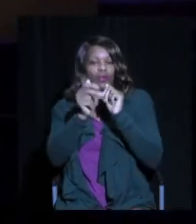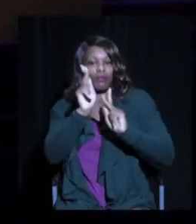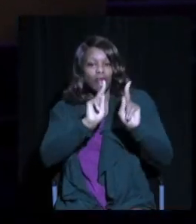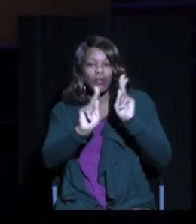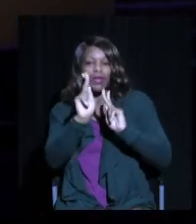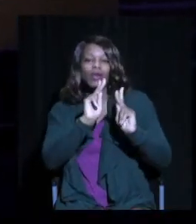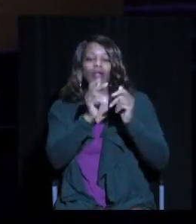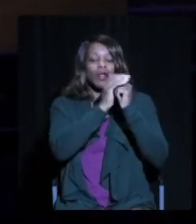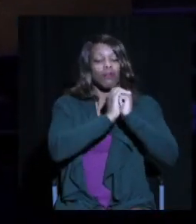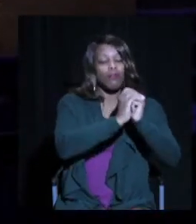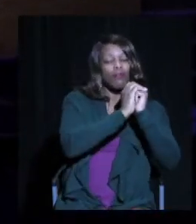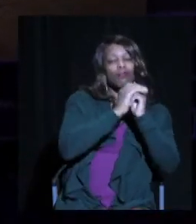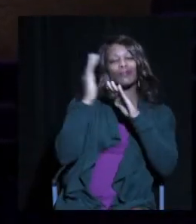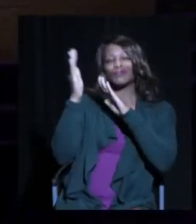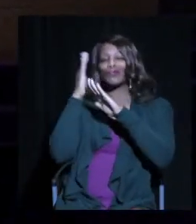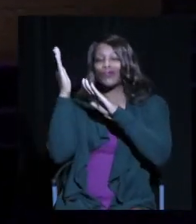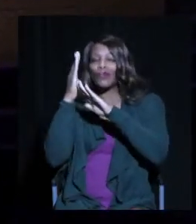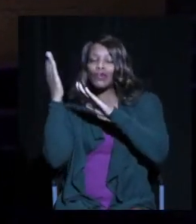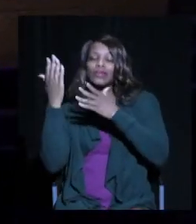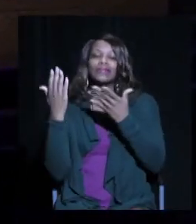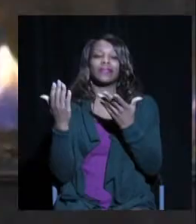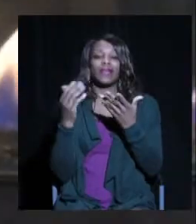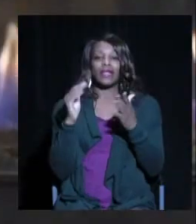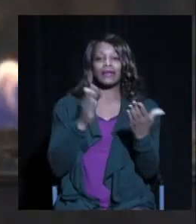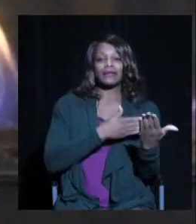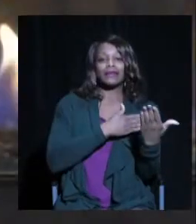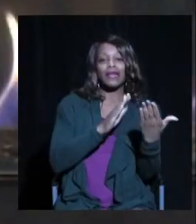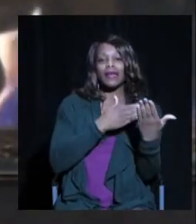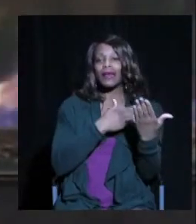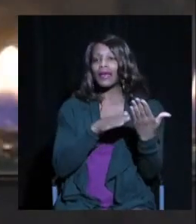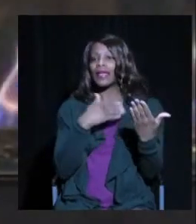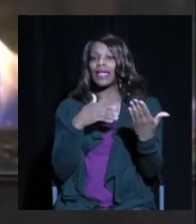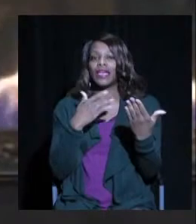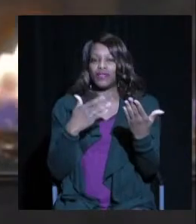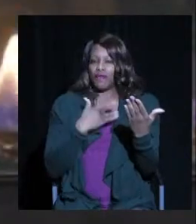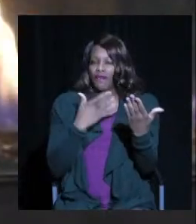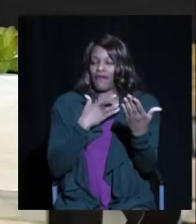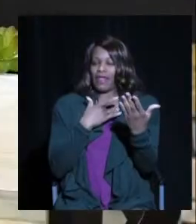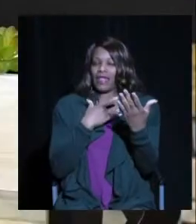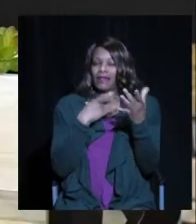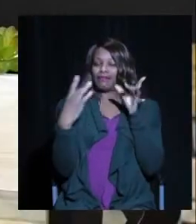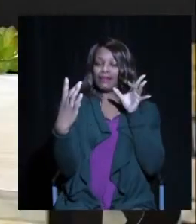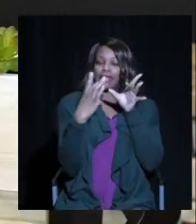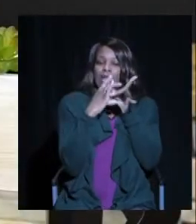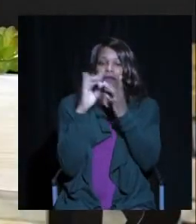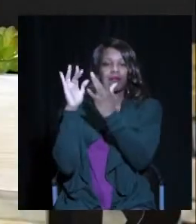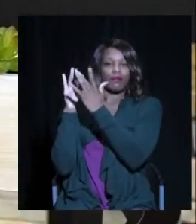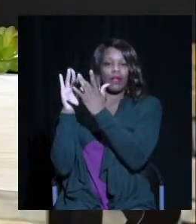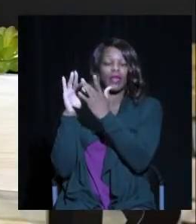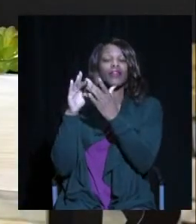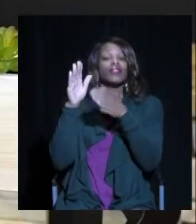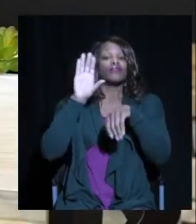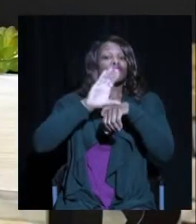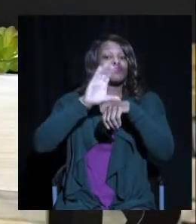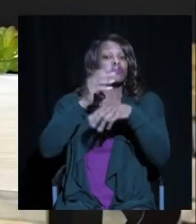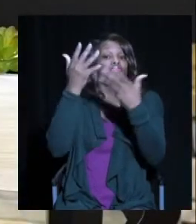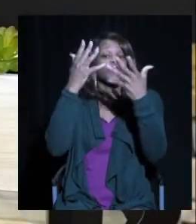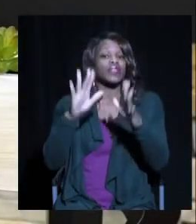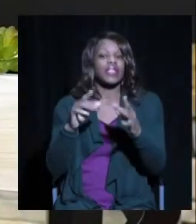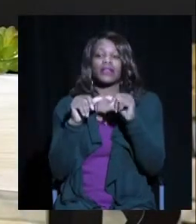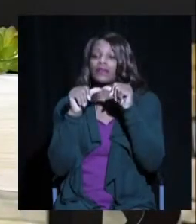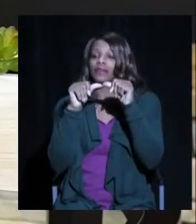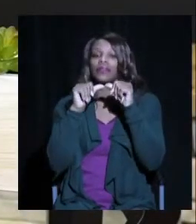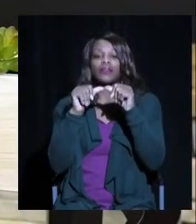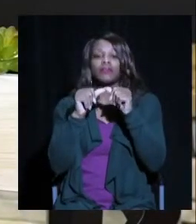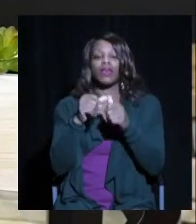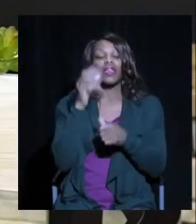praise and worship when they were singing. It's like you felt it all, virtually. even after church, I'll stay on. Even after the pastor has